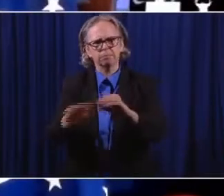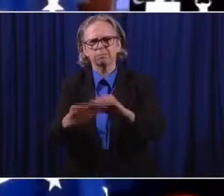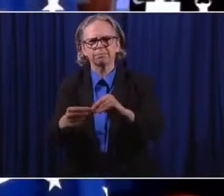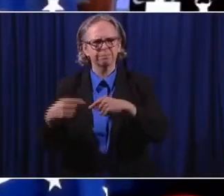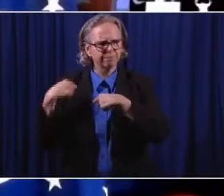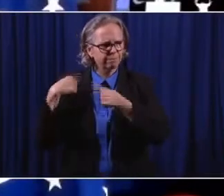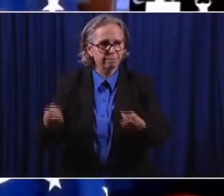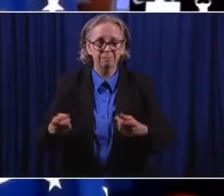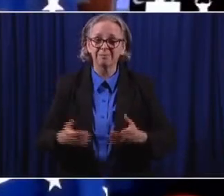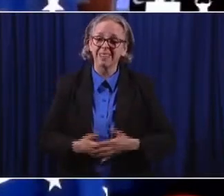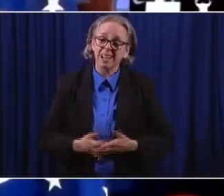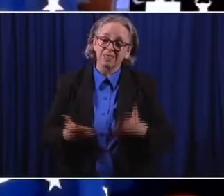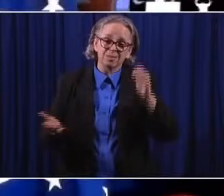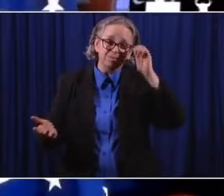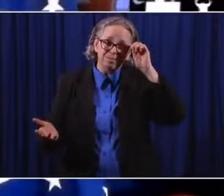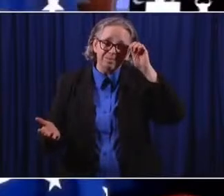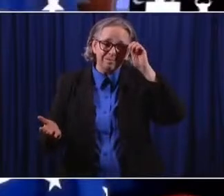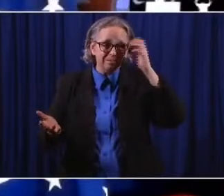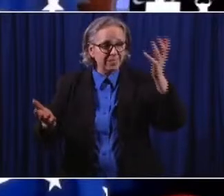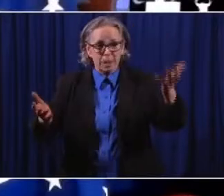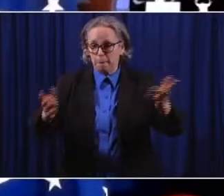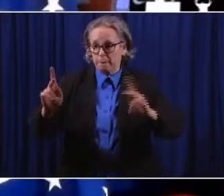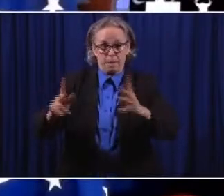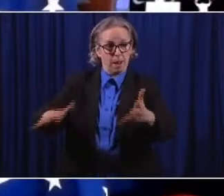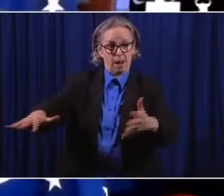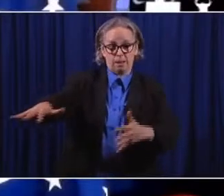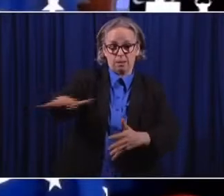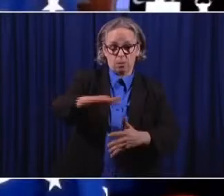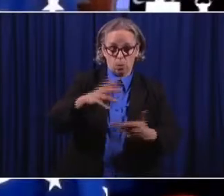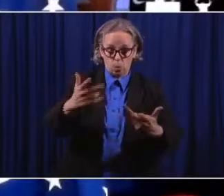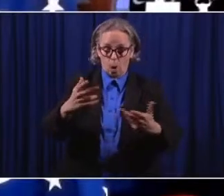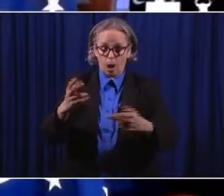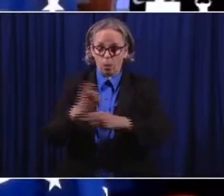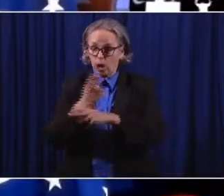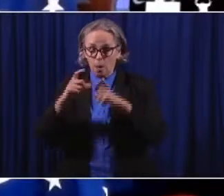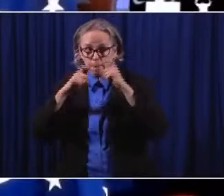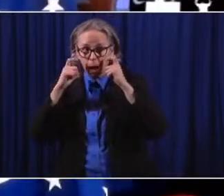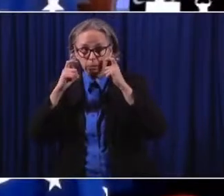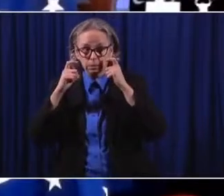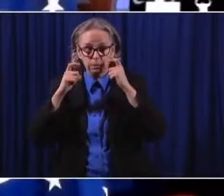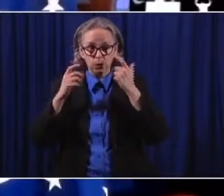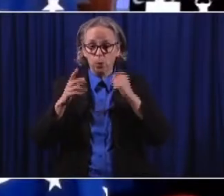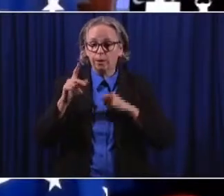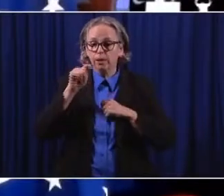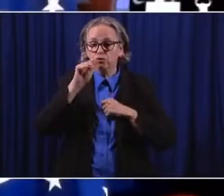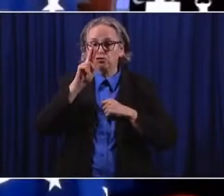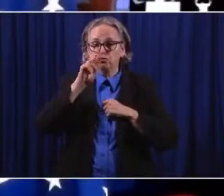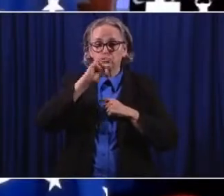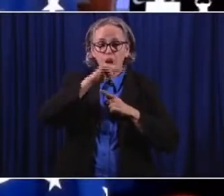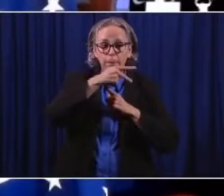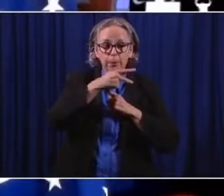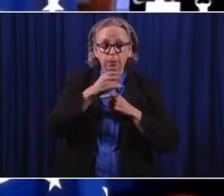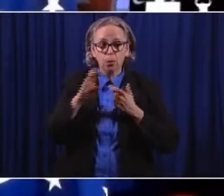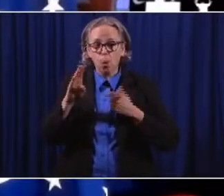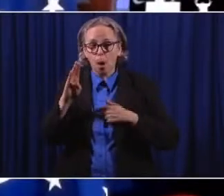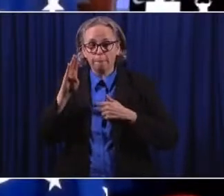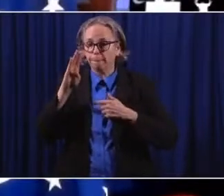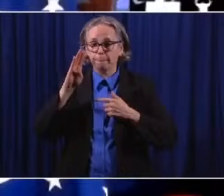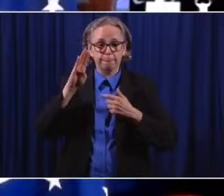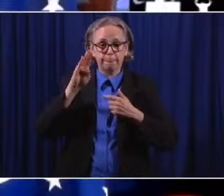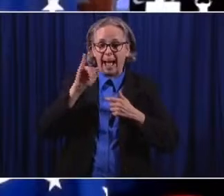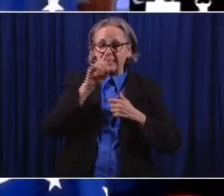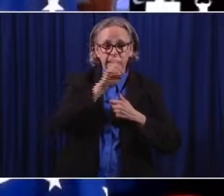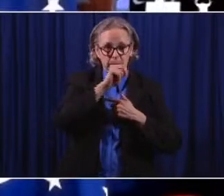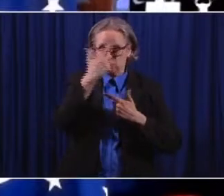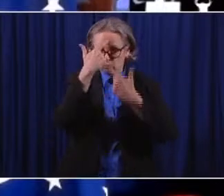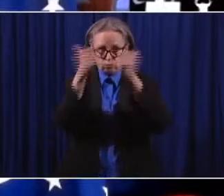folks want to wear their Trump masks. They want to wear their Biden masks. They can wear whatever mask they want, but they should do it because it